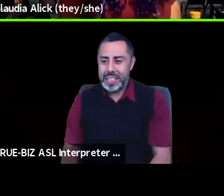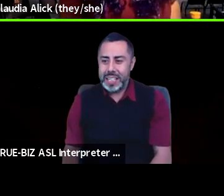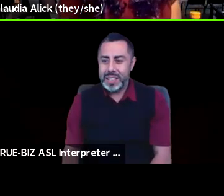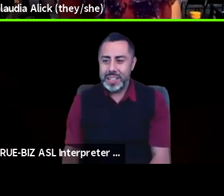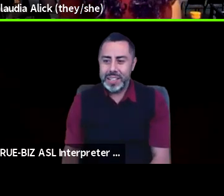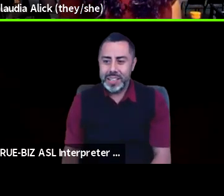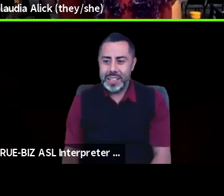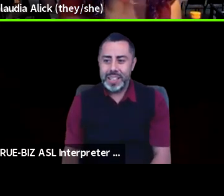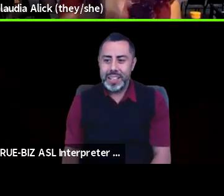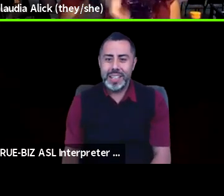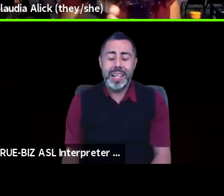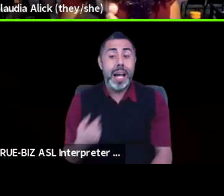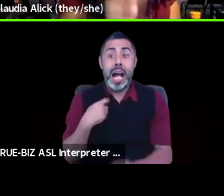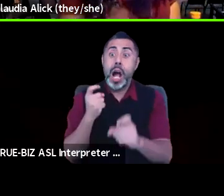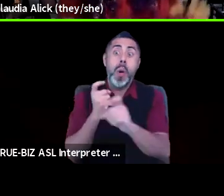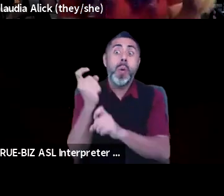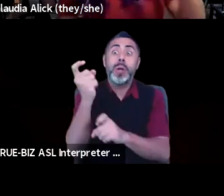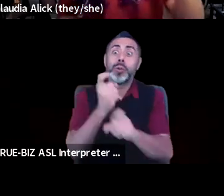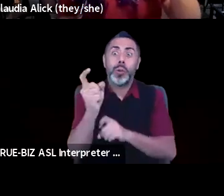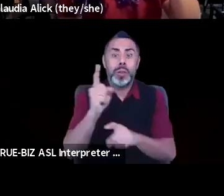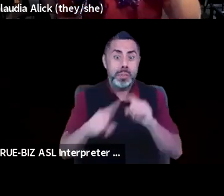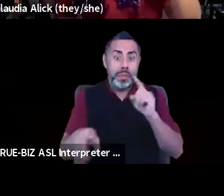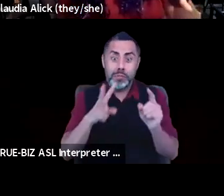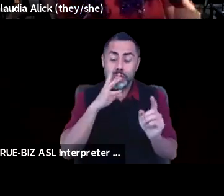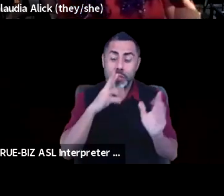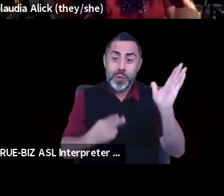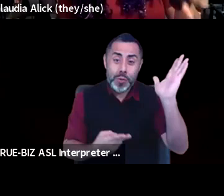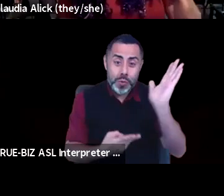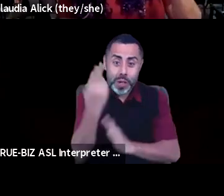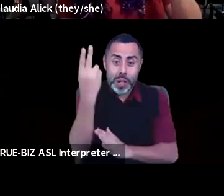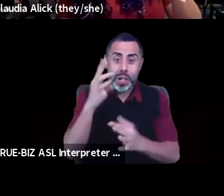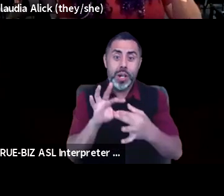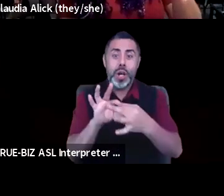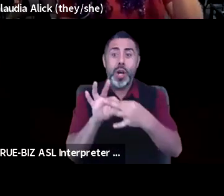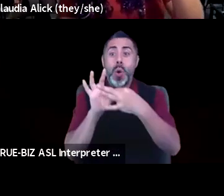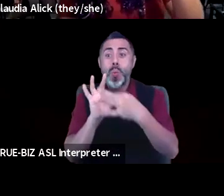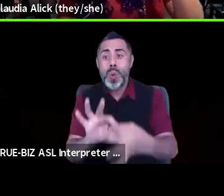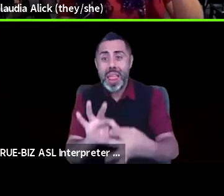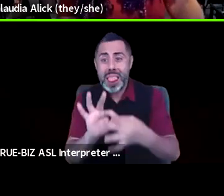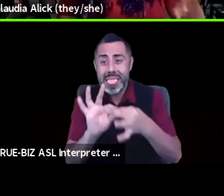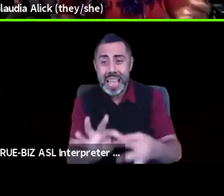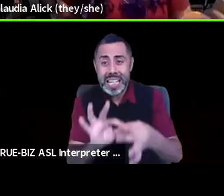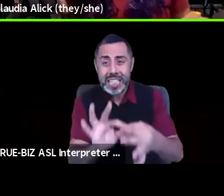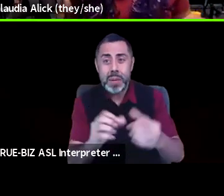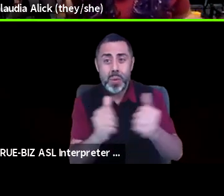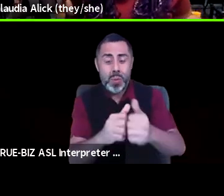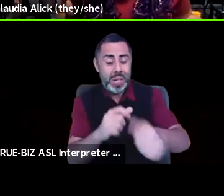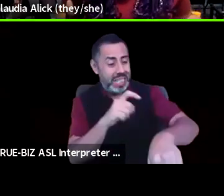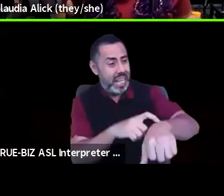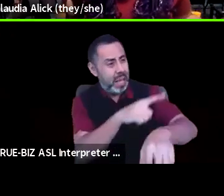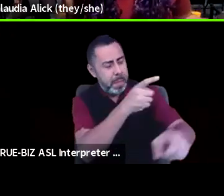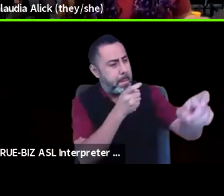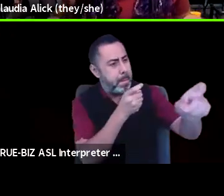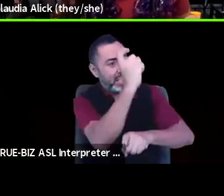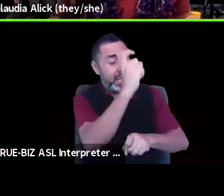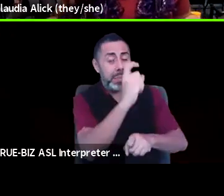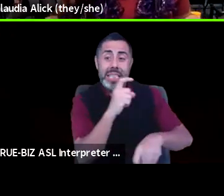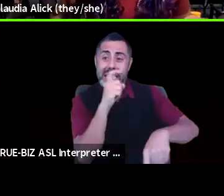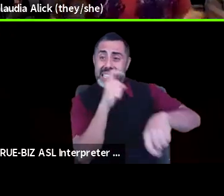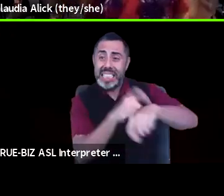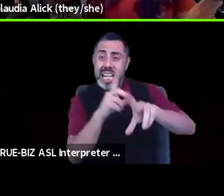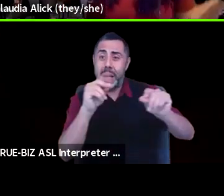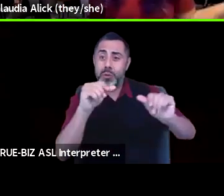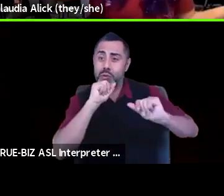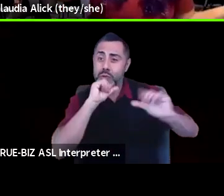I was just joking, but it's real. It's real. Our relationship with time is messed up. Time didn't do nothing to you. Time's all